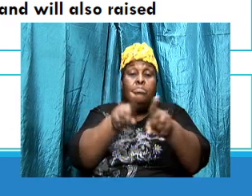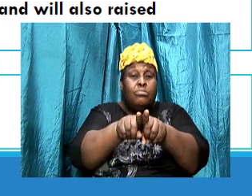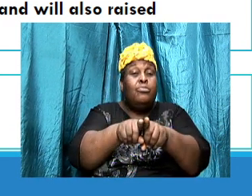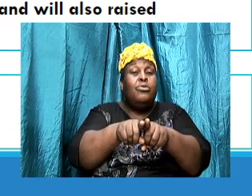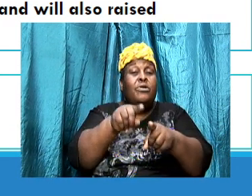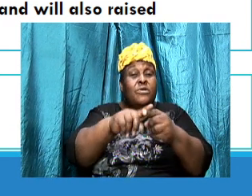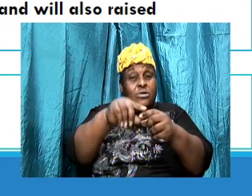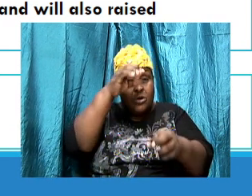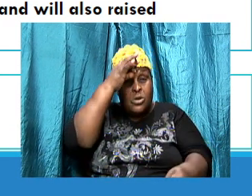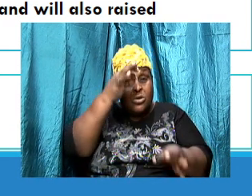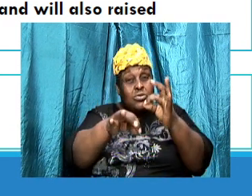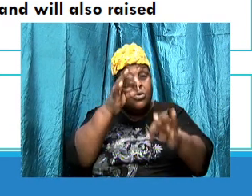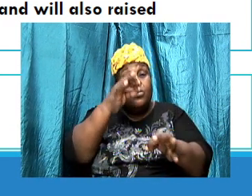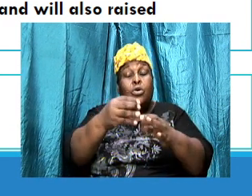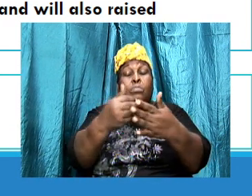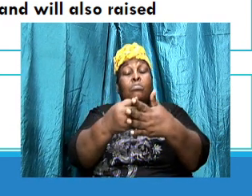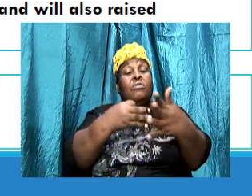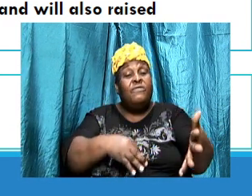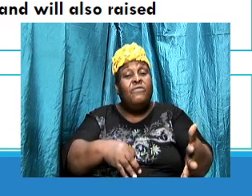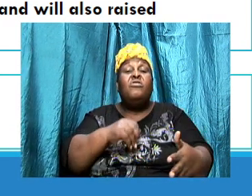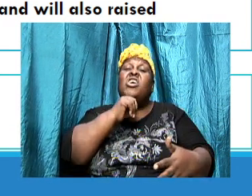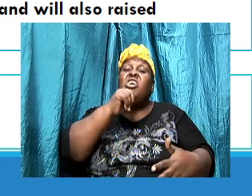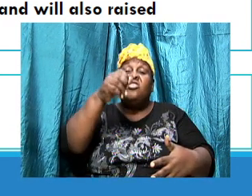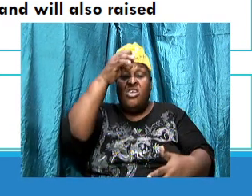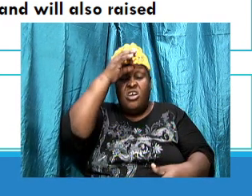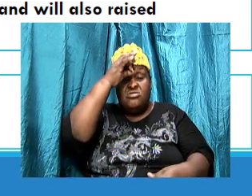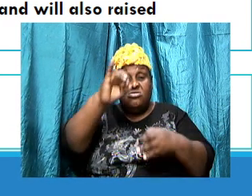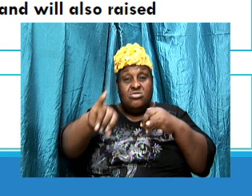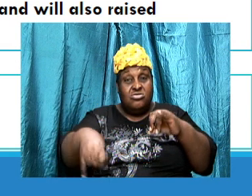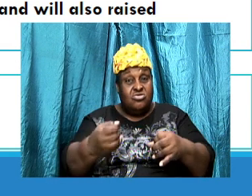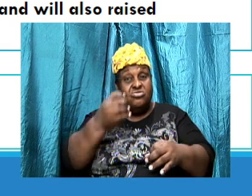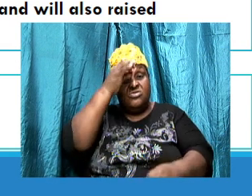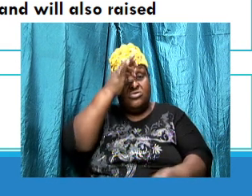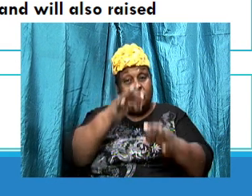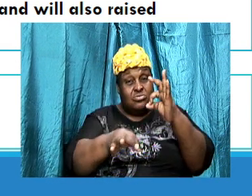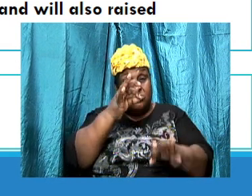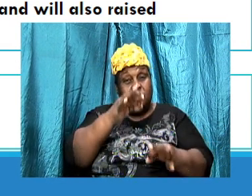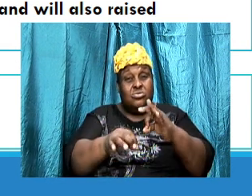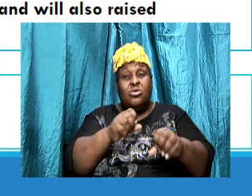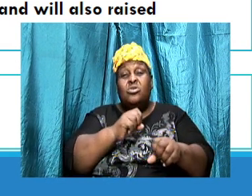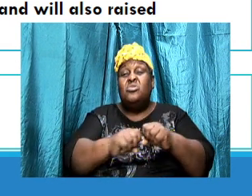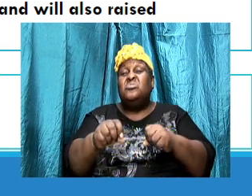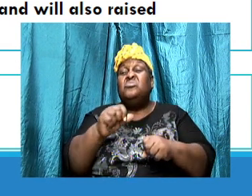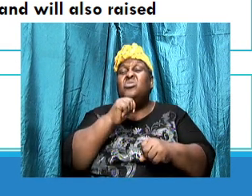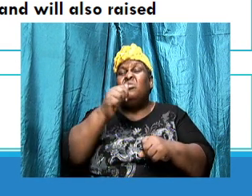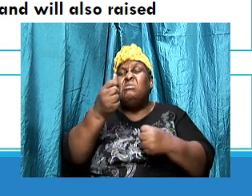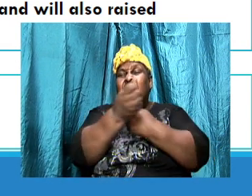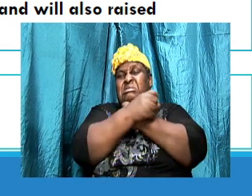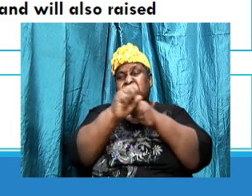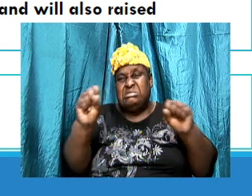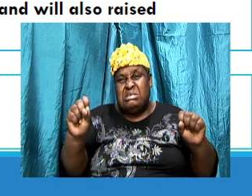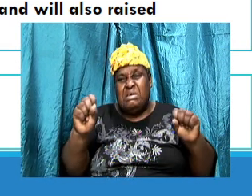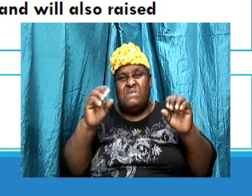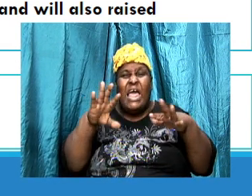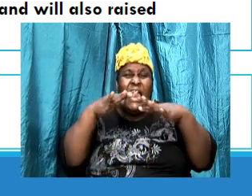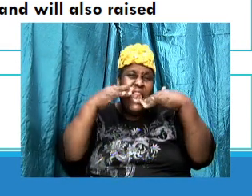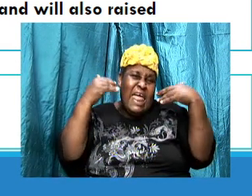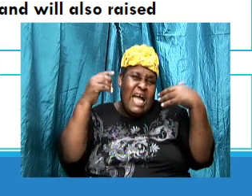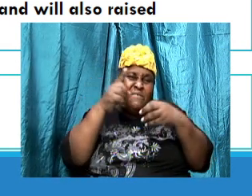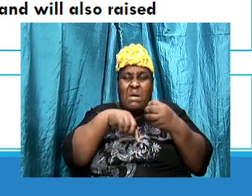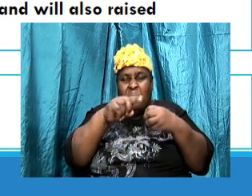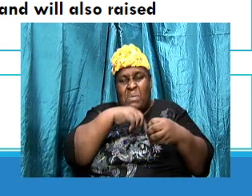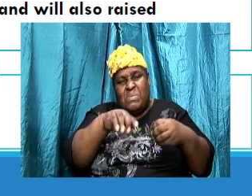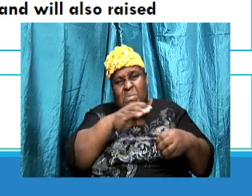before the unjust judge, and so that unsaved can laugh about Christians and say, look here, them say them are